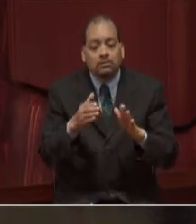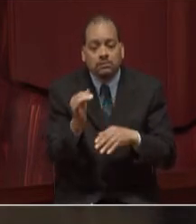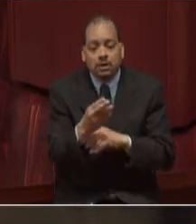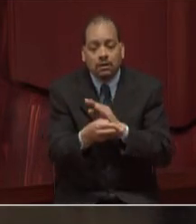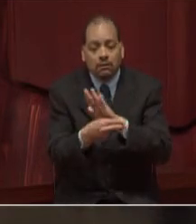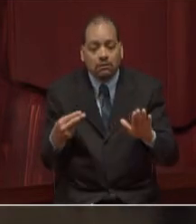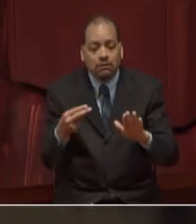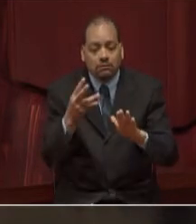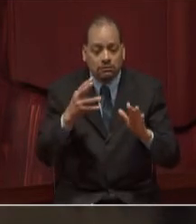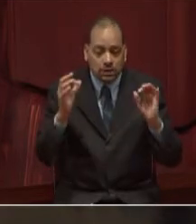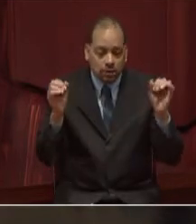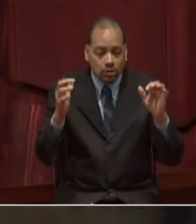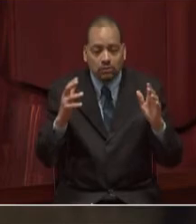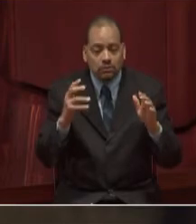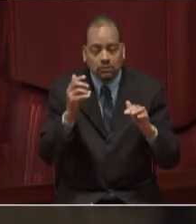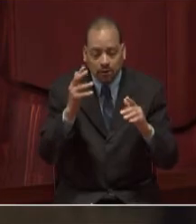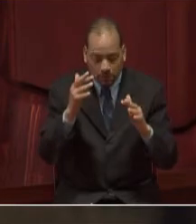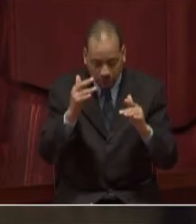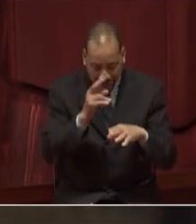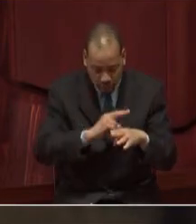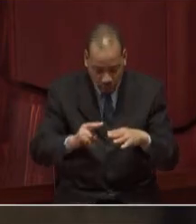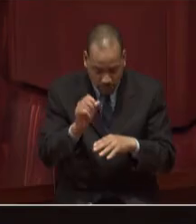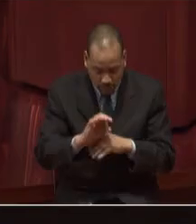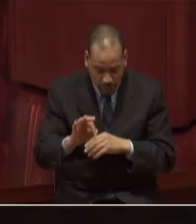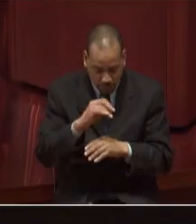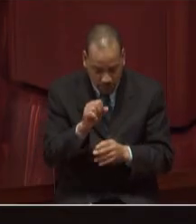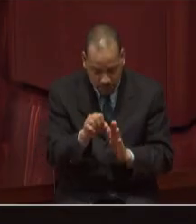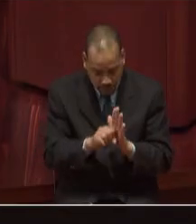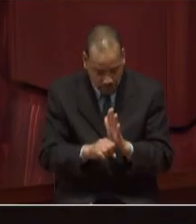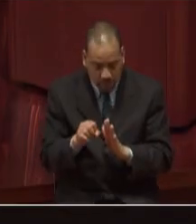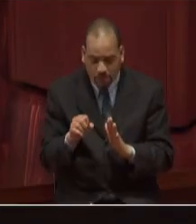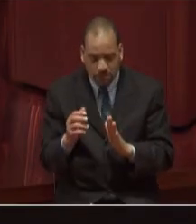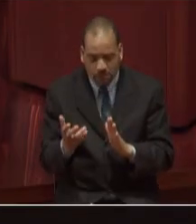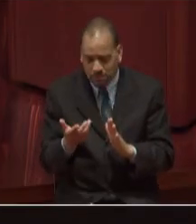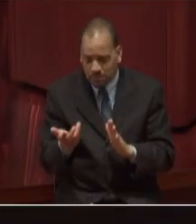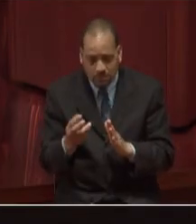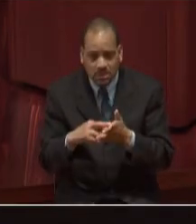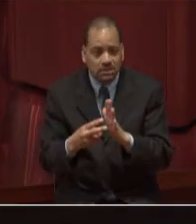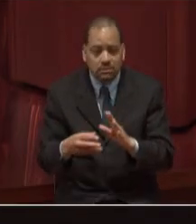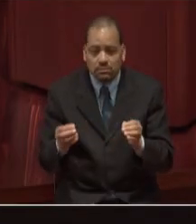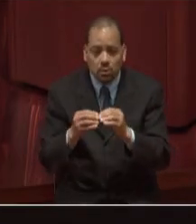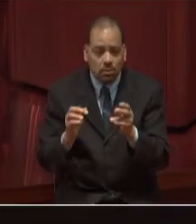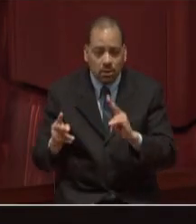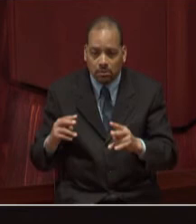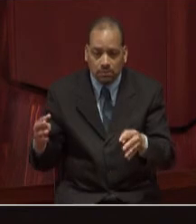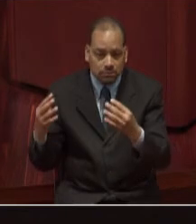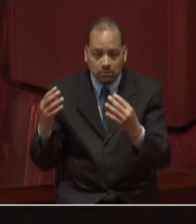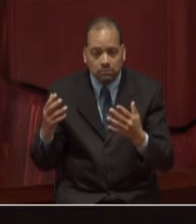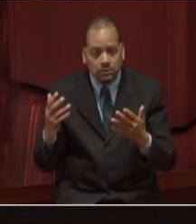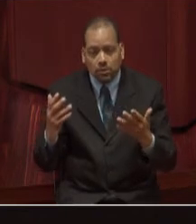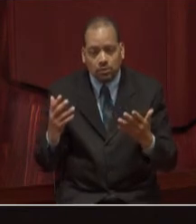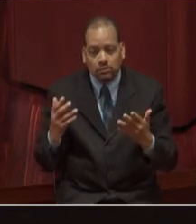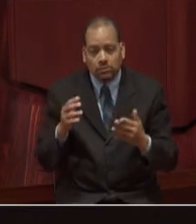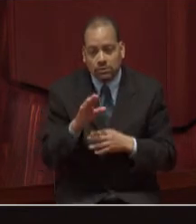public responsibilities and it had to be done in the public eye? Well, let's come back to that because I never answered your question about Congress, which